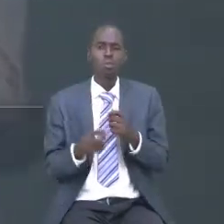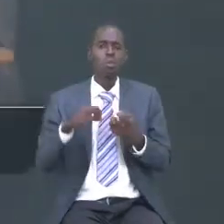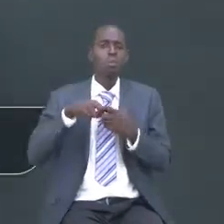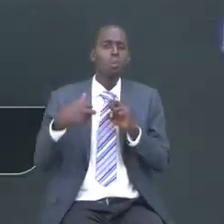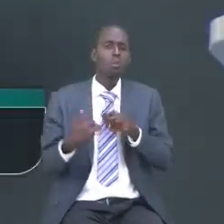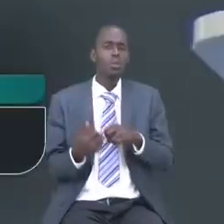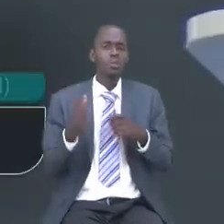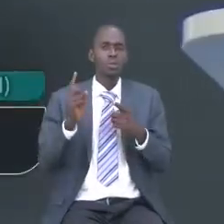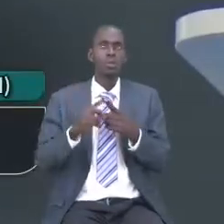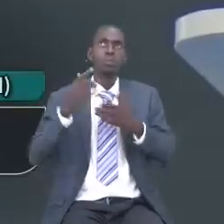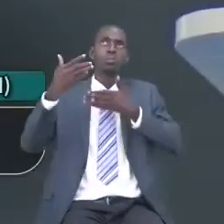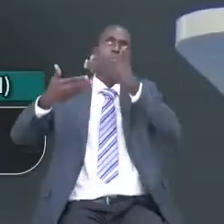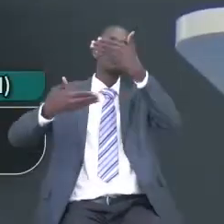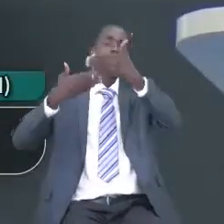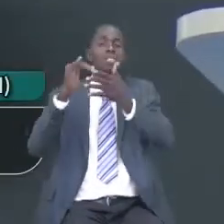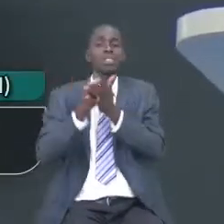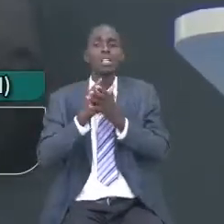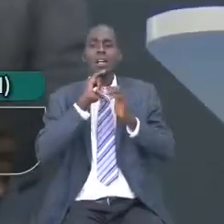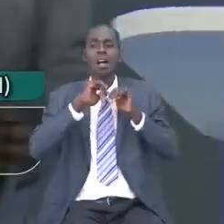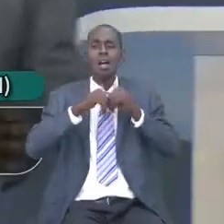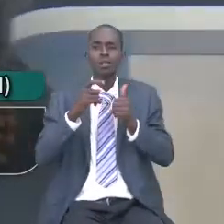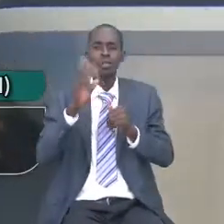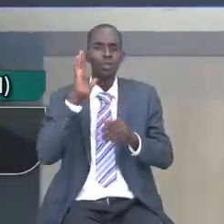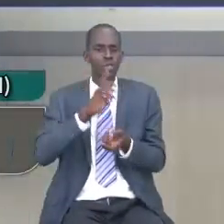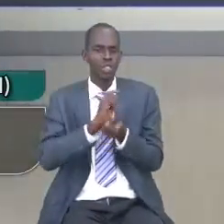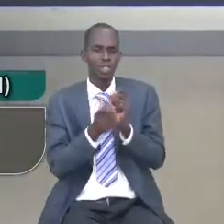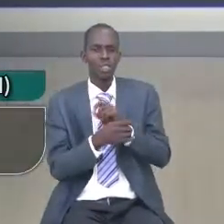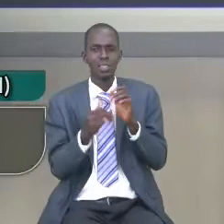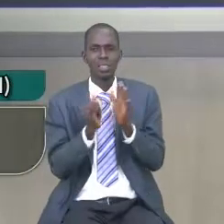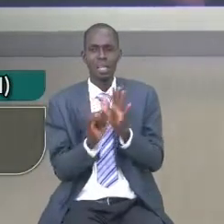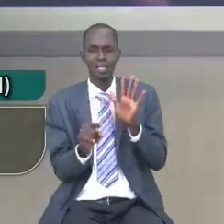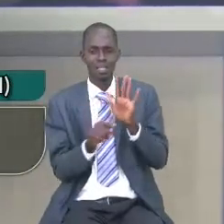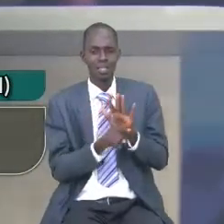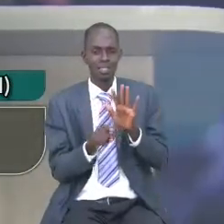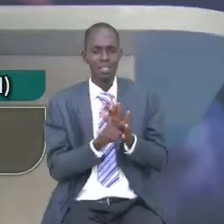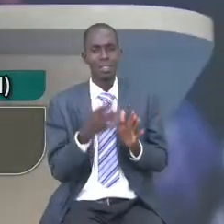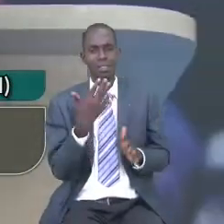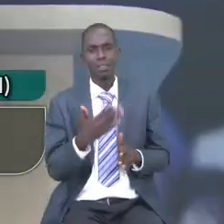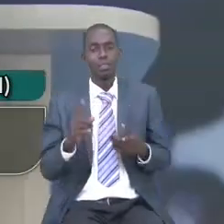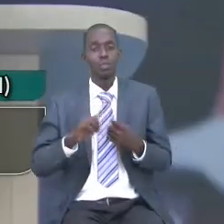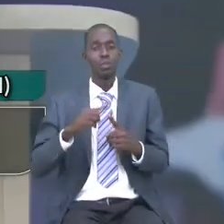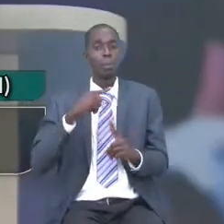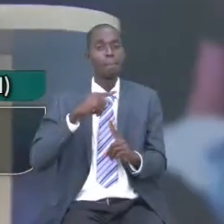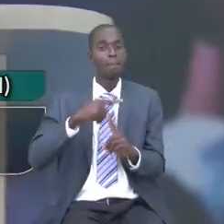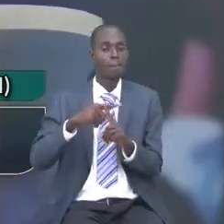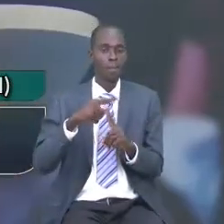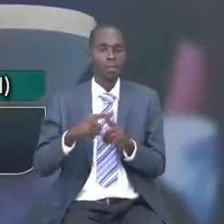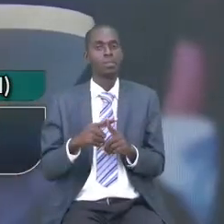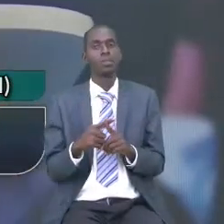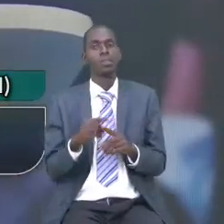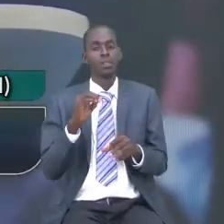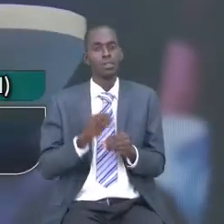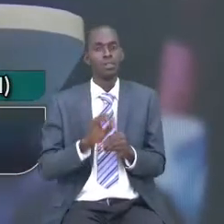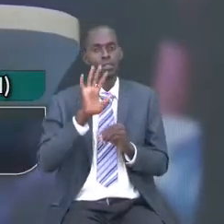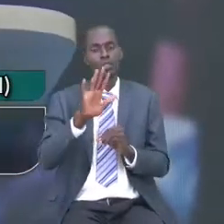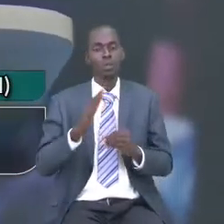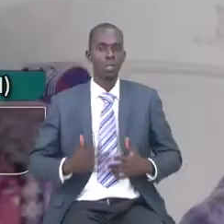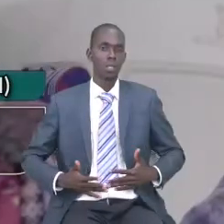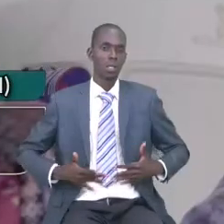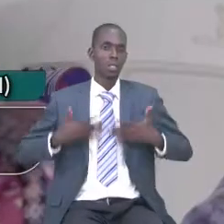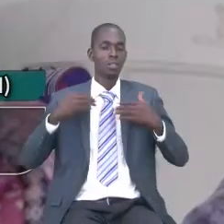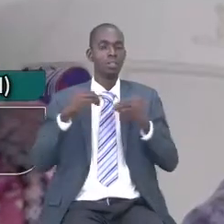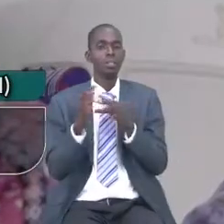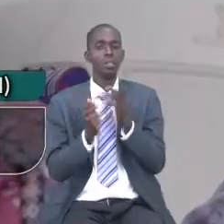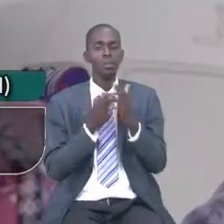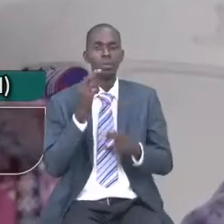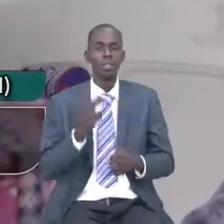you change all those negative things and they become positive in your life in